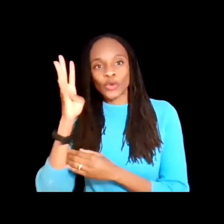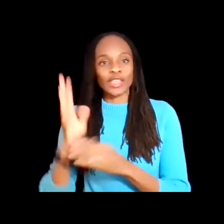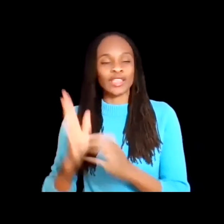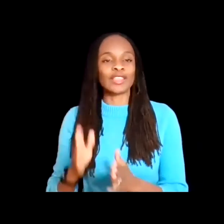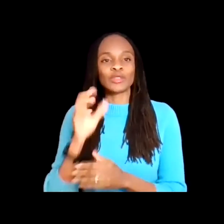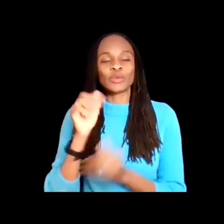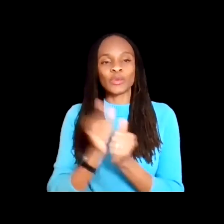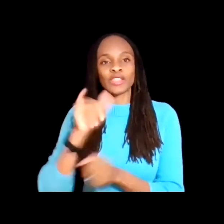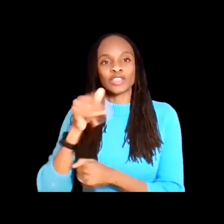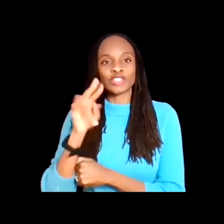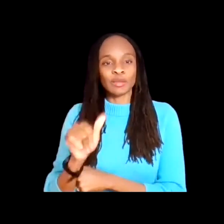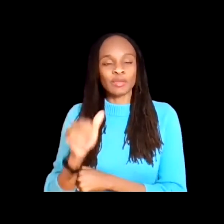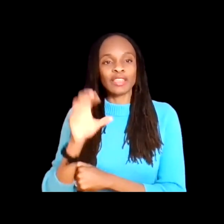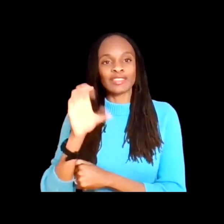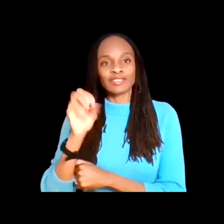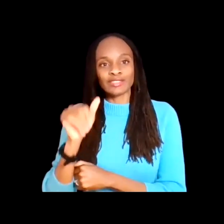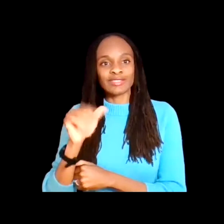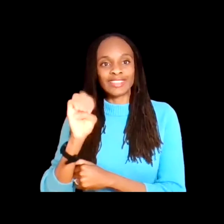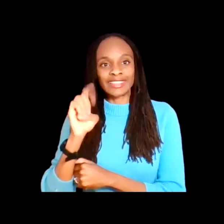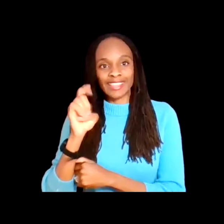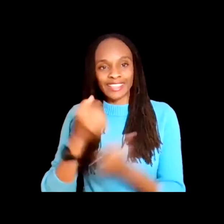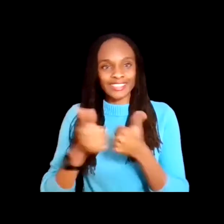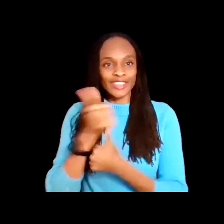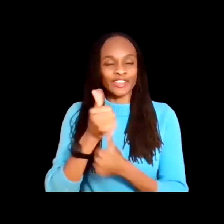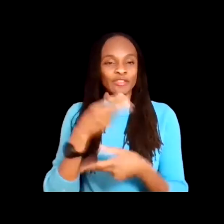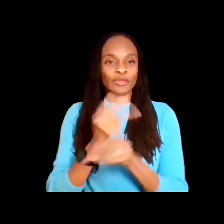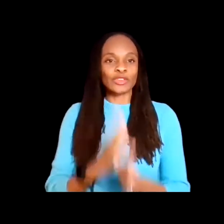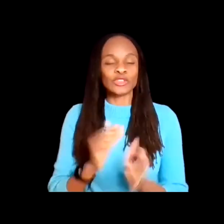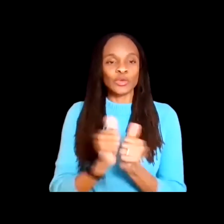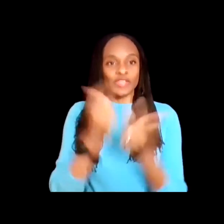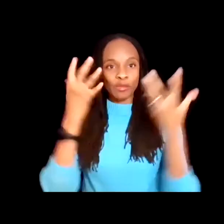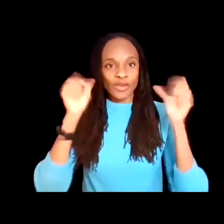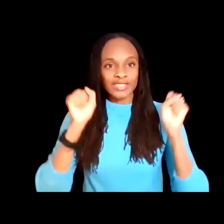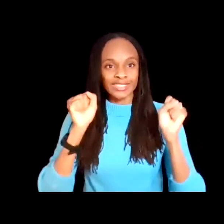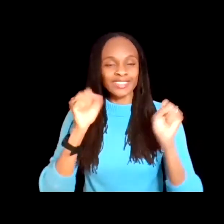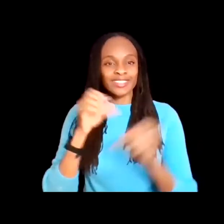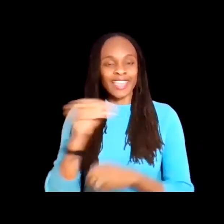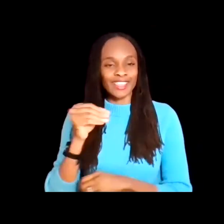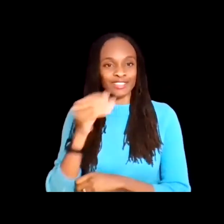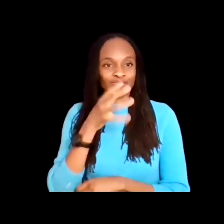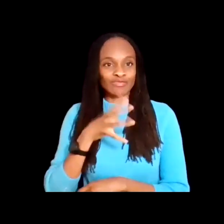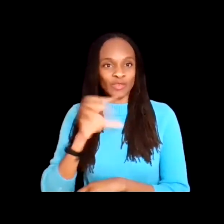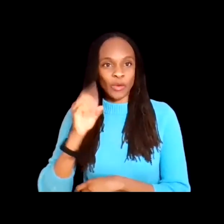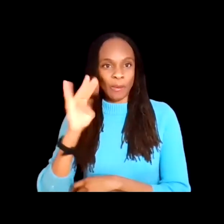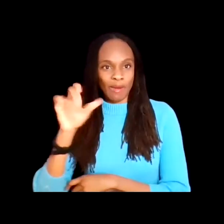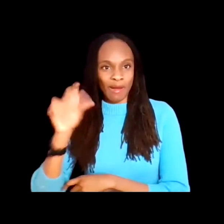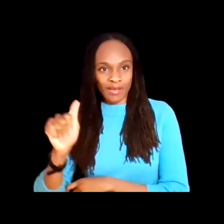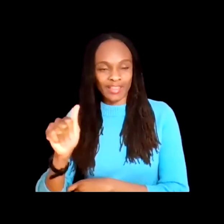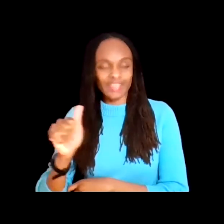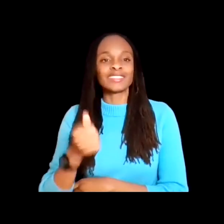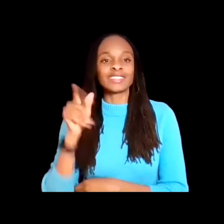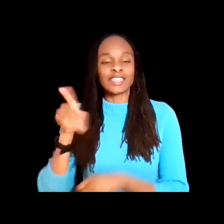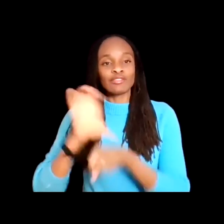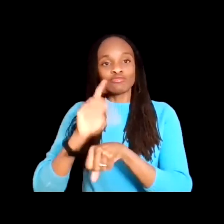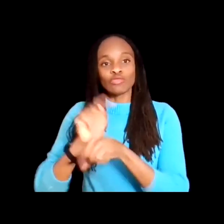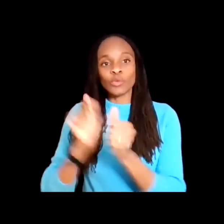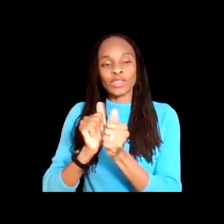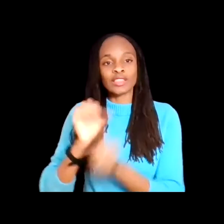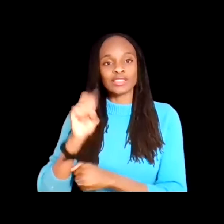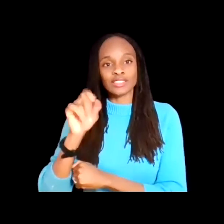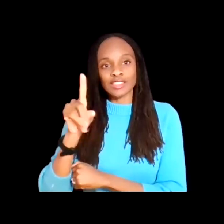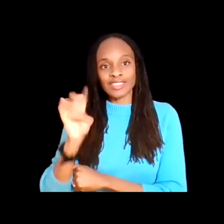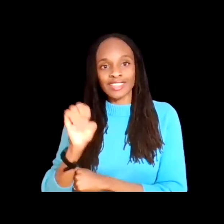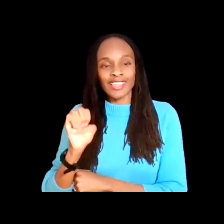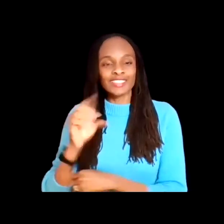History and executive produced by President and Mrs. Obama. David also served as a creative consultant on the Sundance award-winning